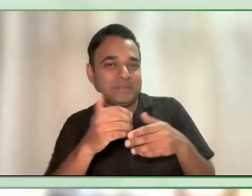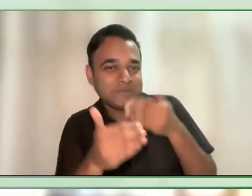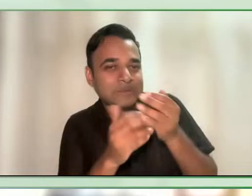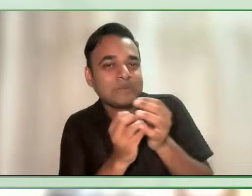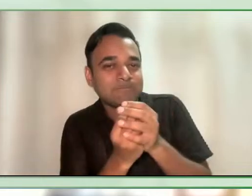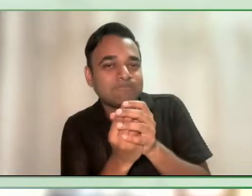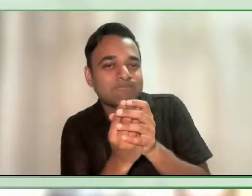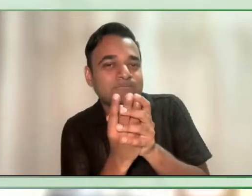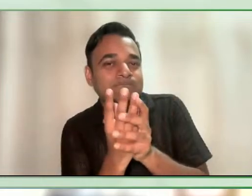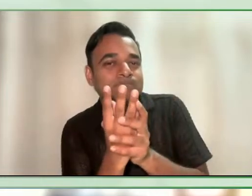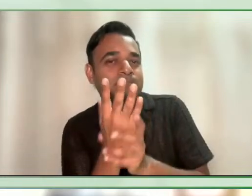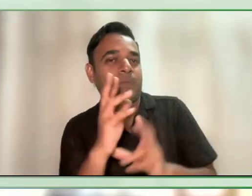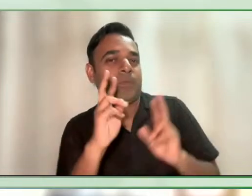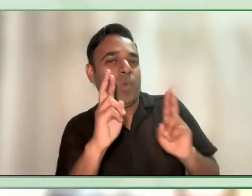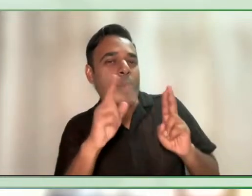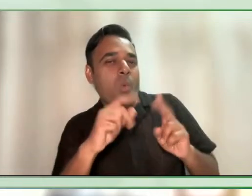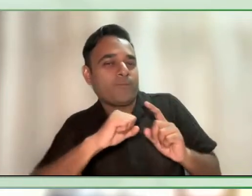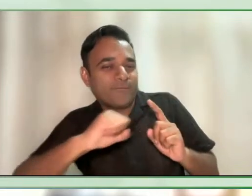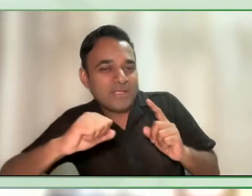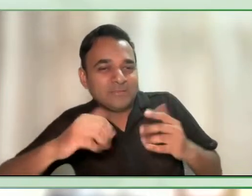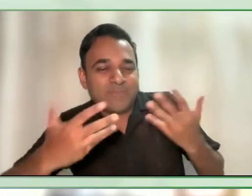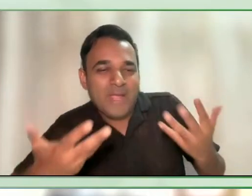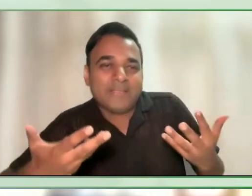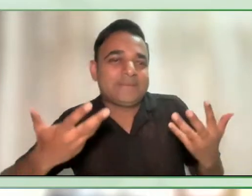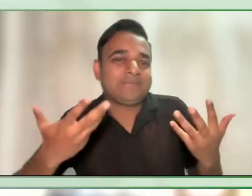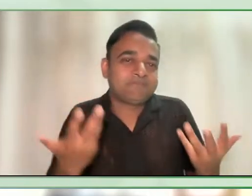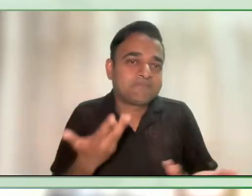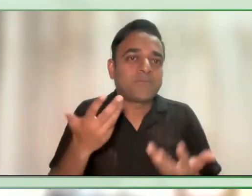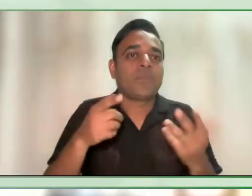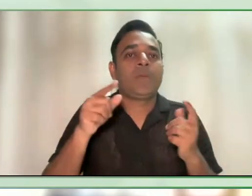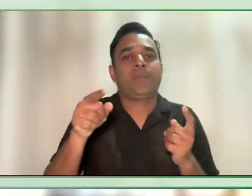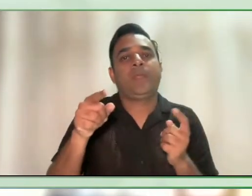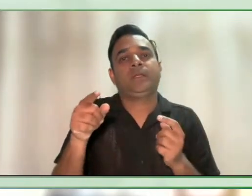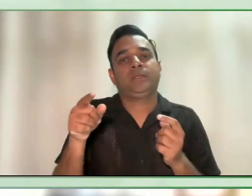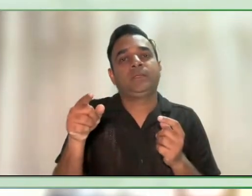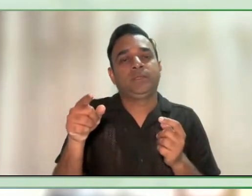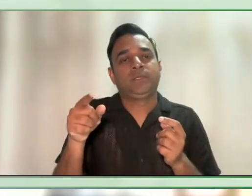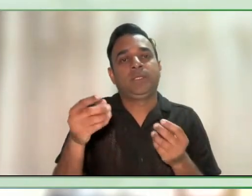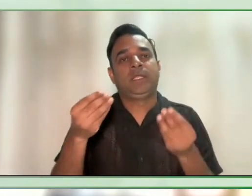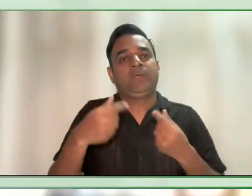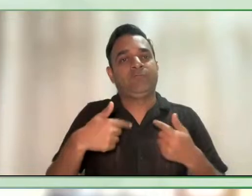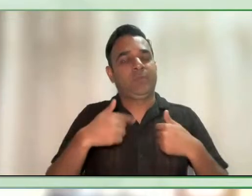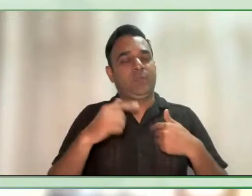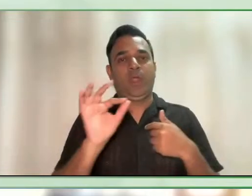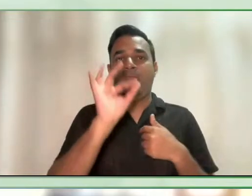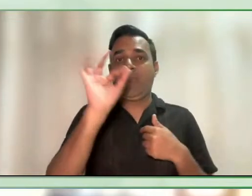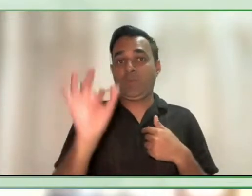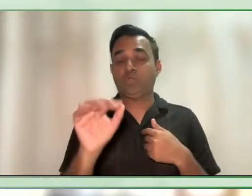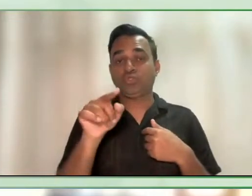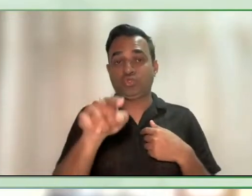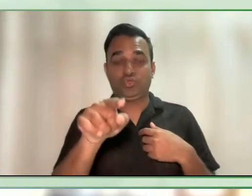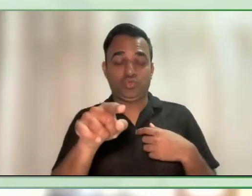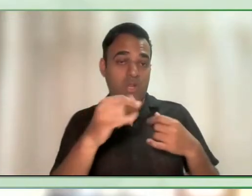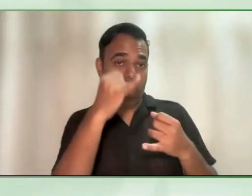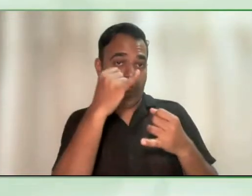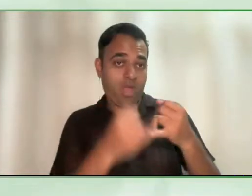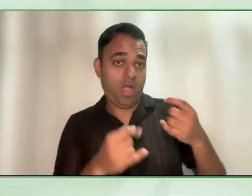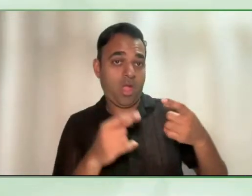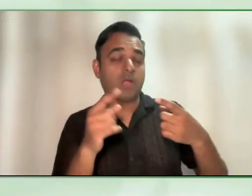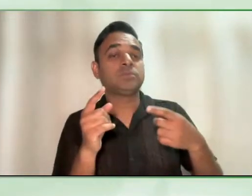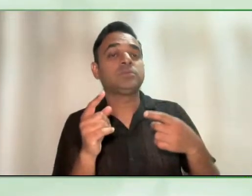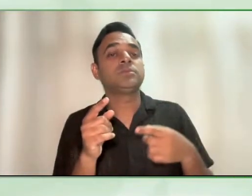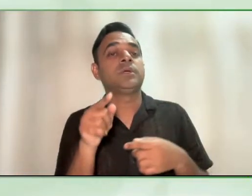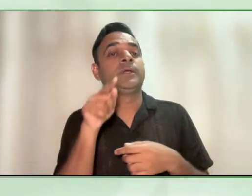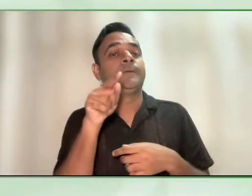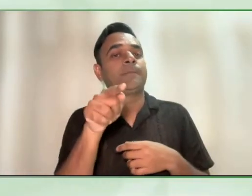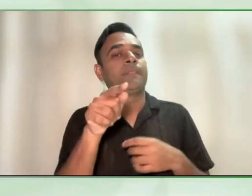is where and by whom. So the first is how can they be developed? So that's